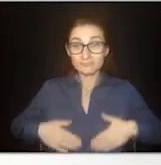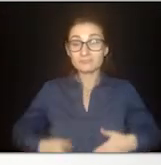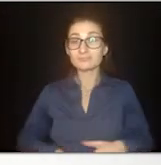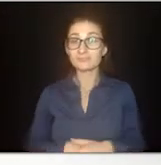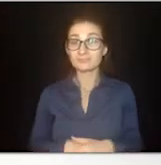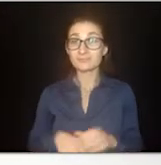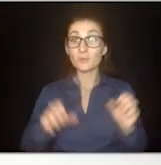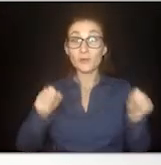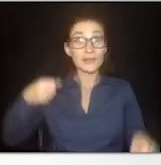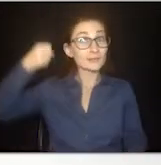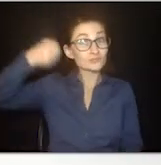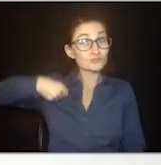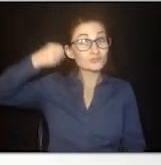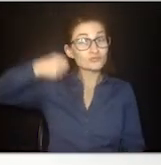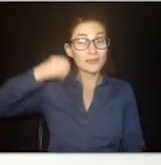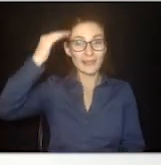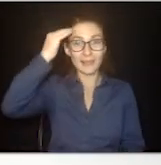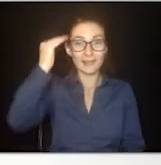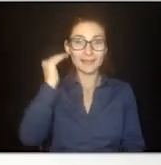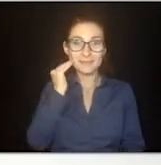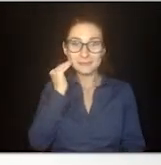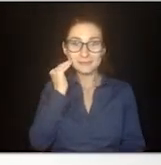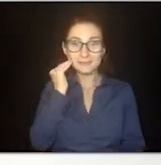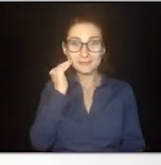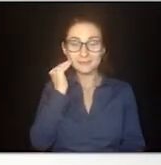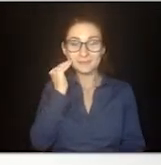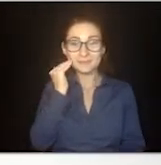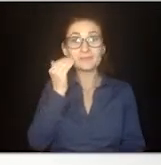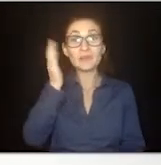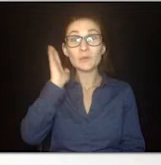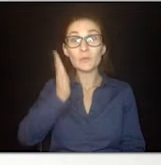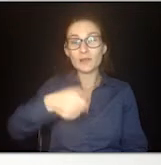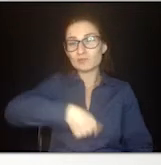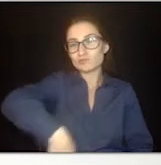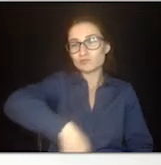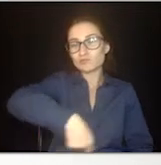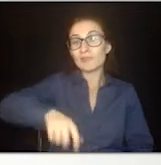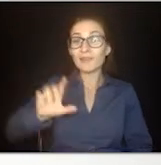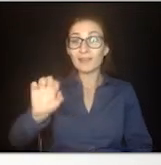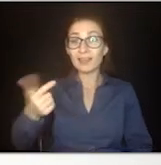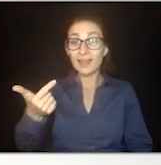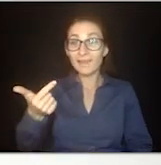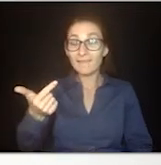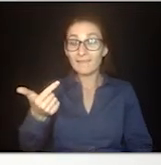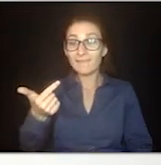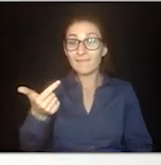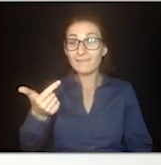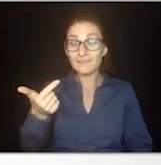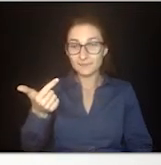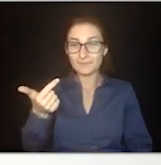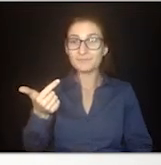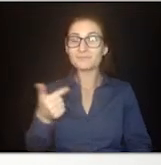We're going to roll this on your head. We're going to roll this on your leg. And